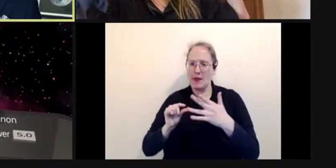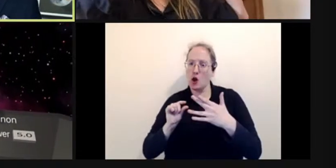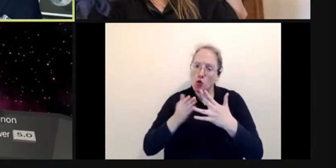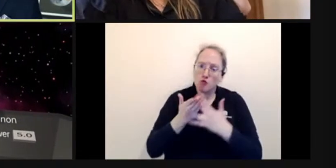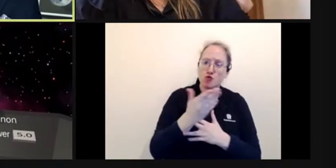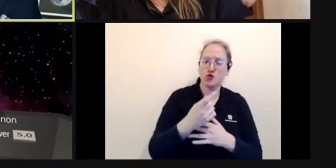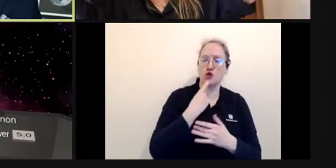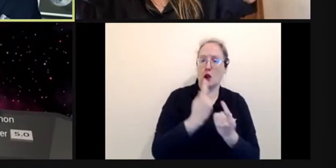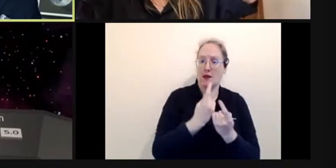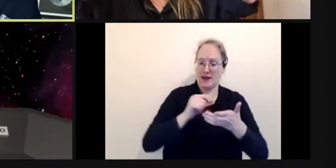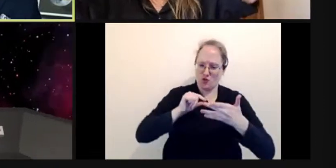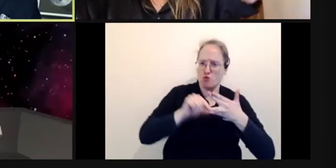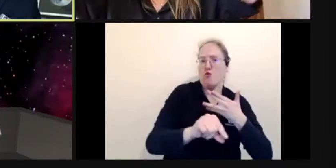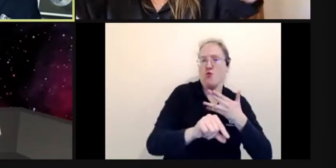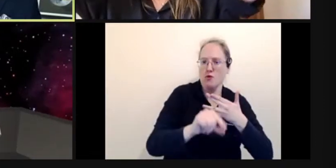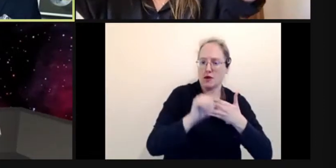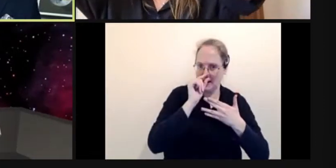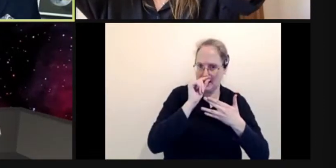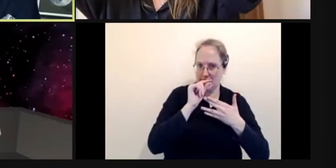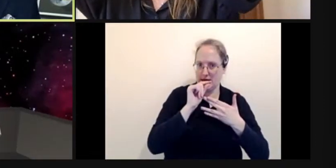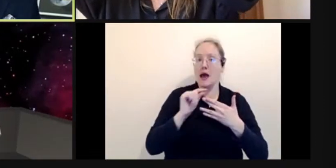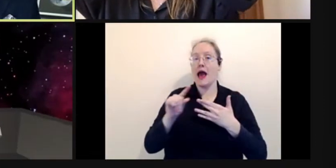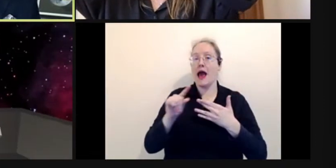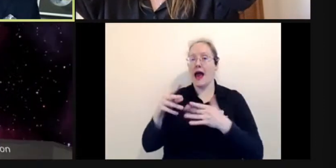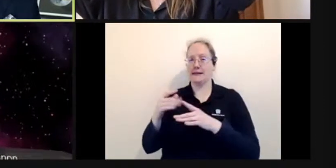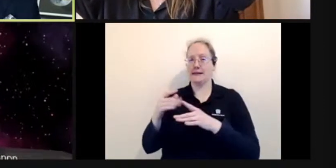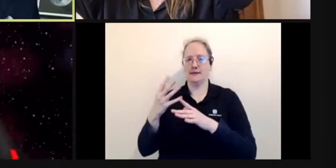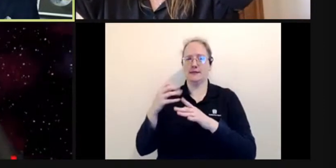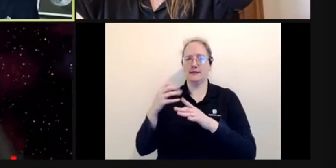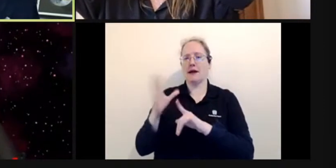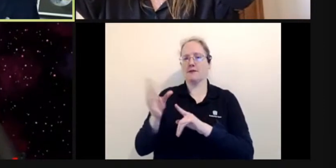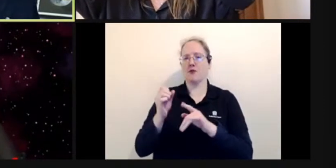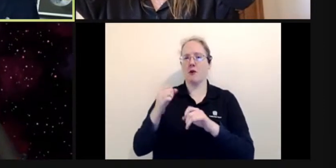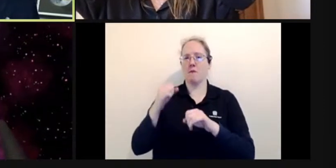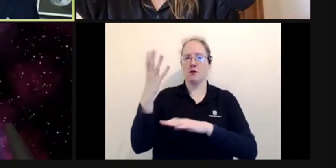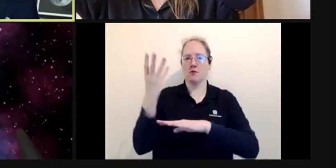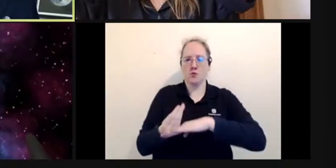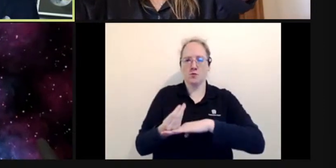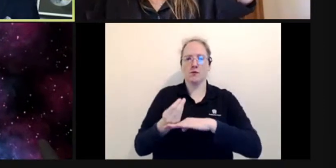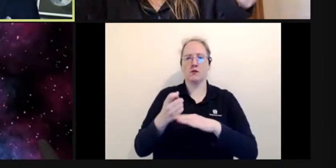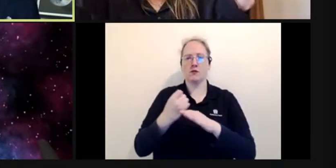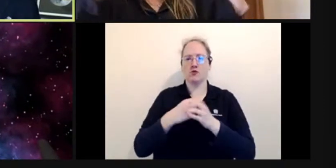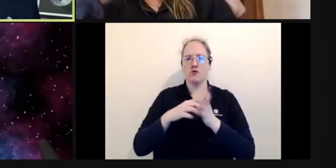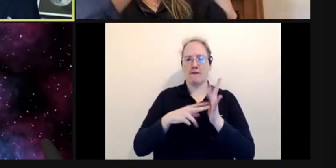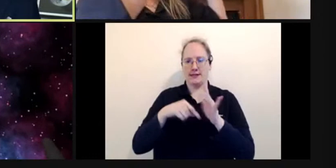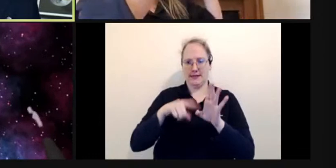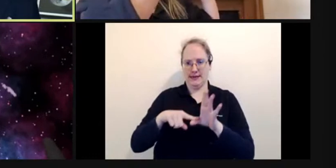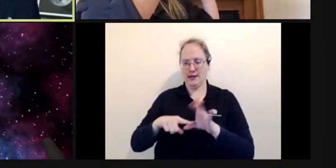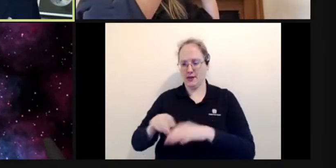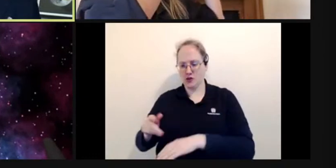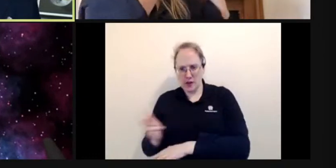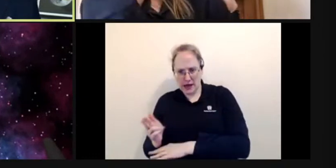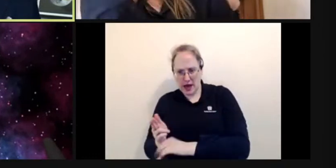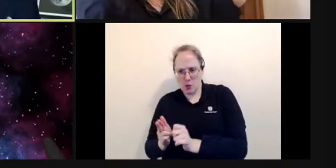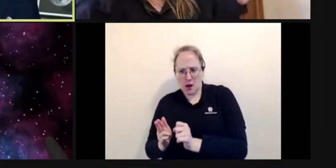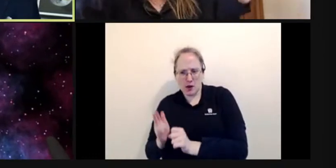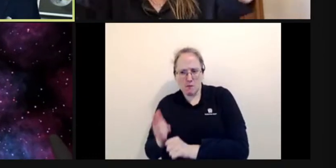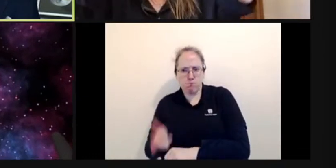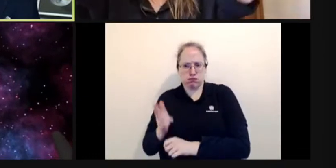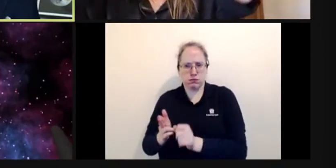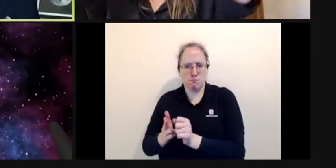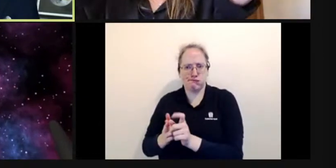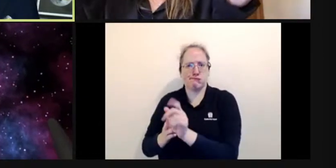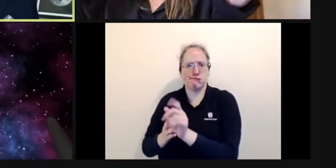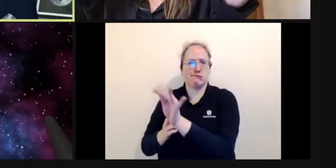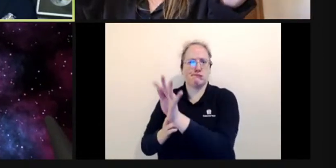Let's just click the red trigger, and it fires a blast of particles out. And